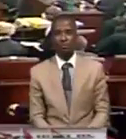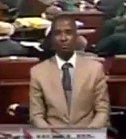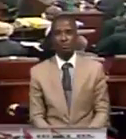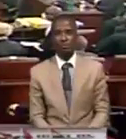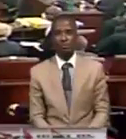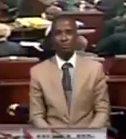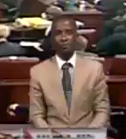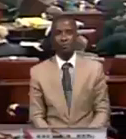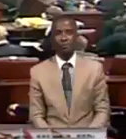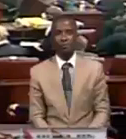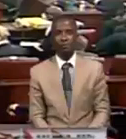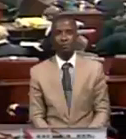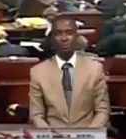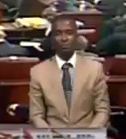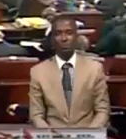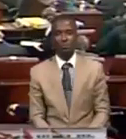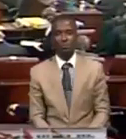Respectfully,